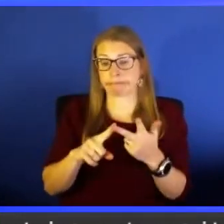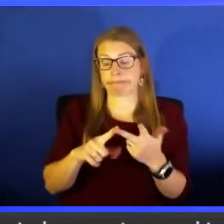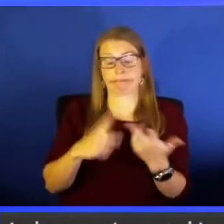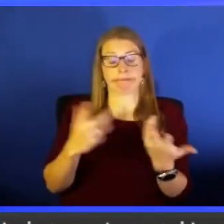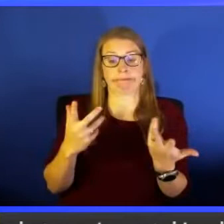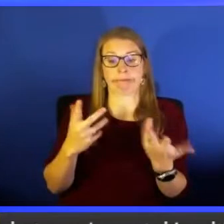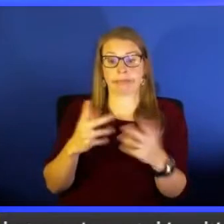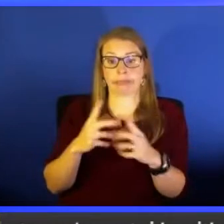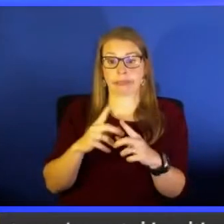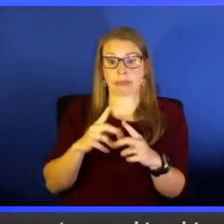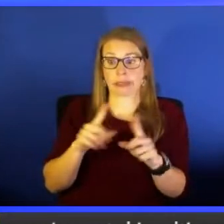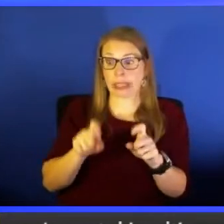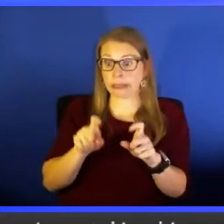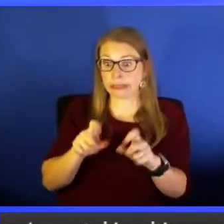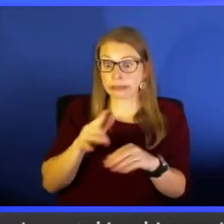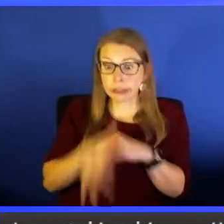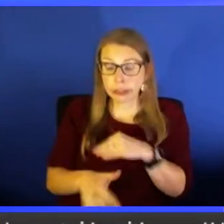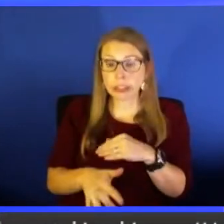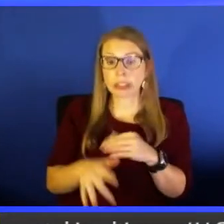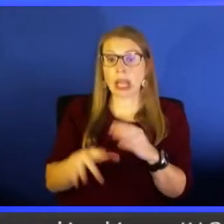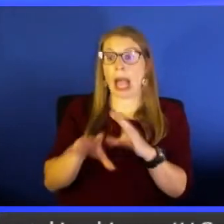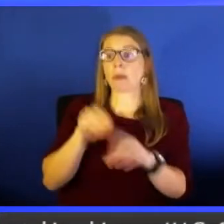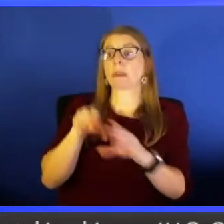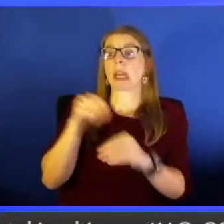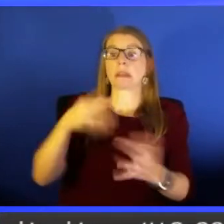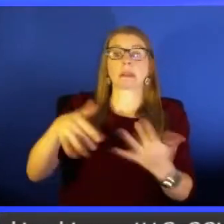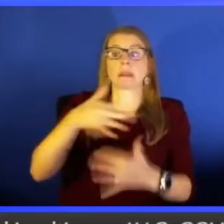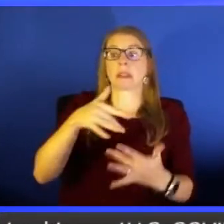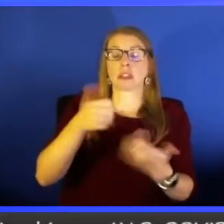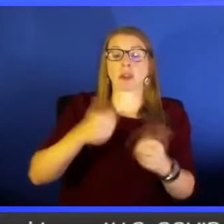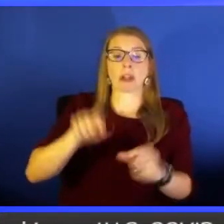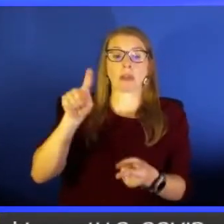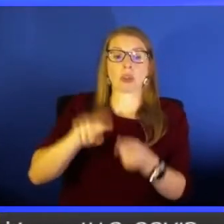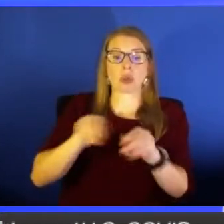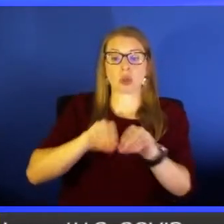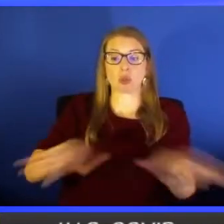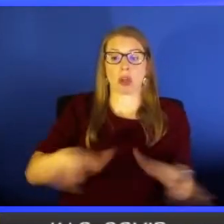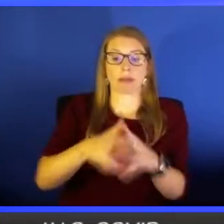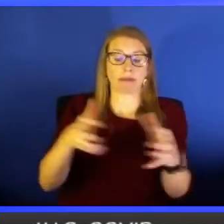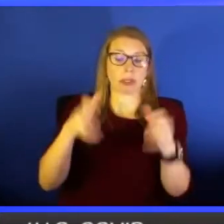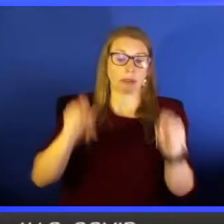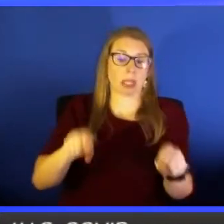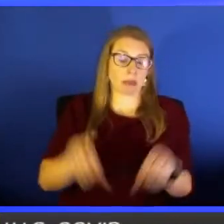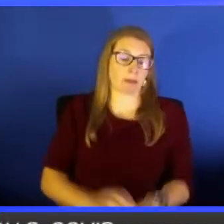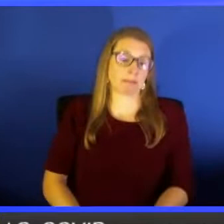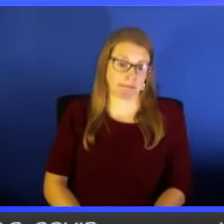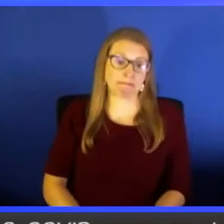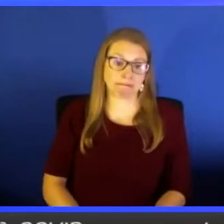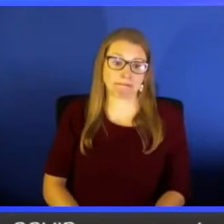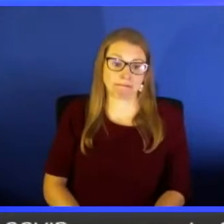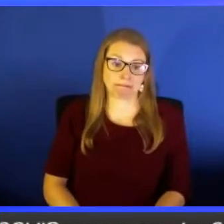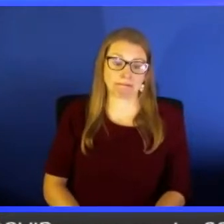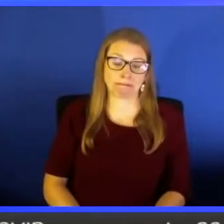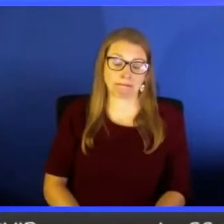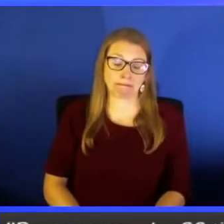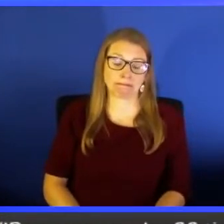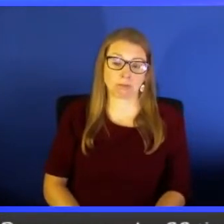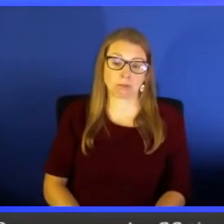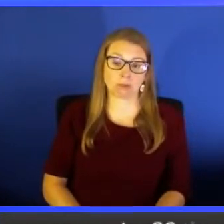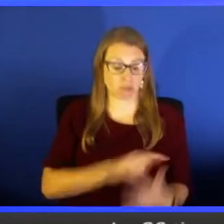interventions, trying to do things outdoors, trying to reduce the spread as much as possible. So would certainly agree that those things do help